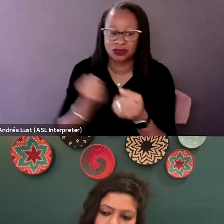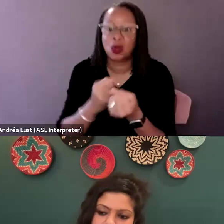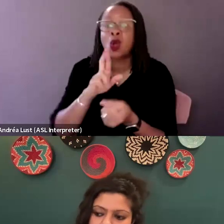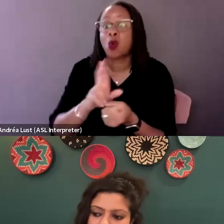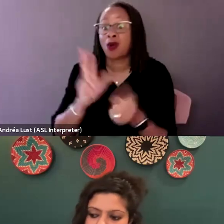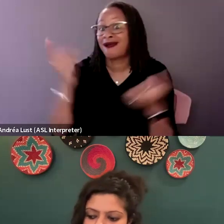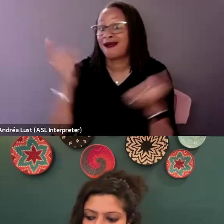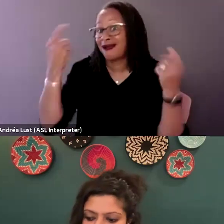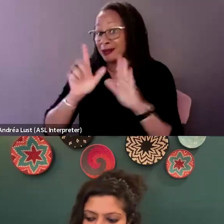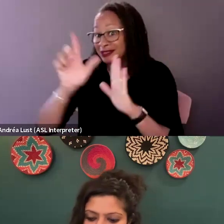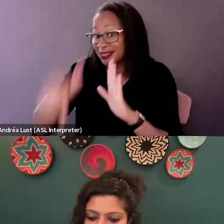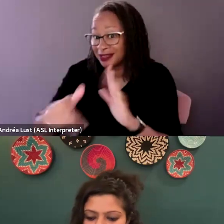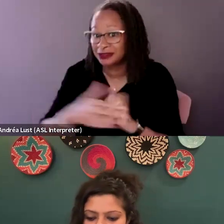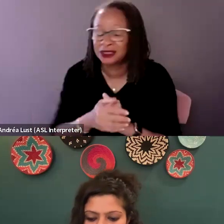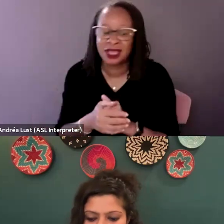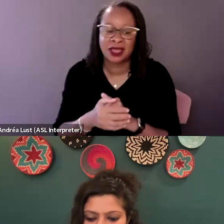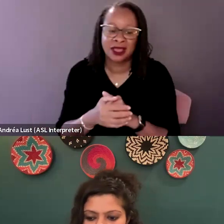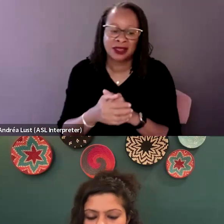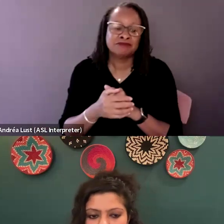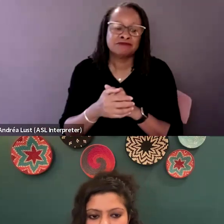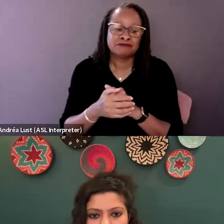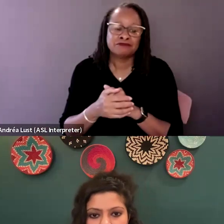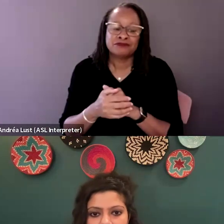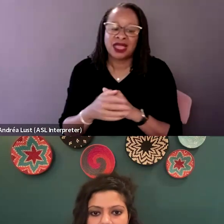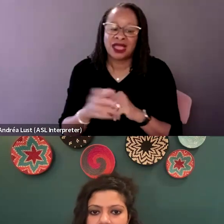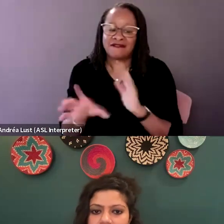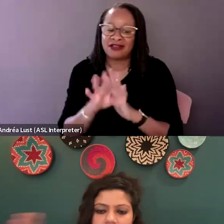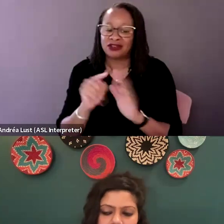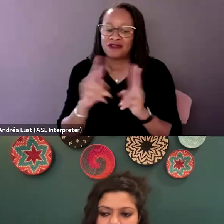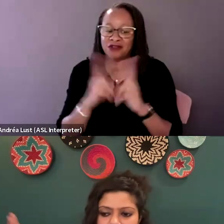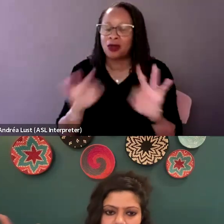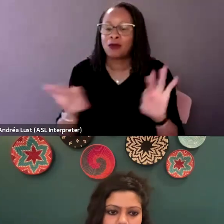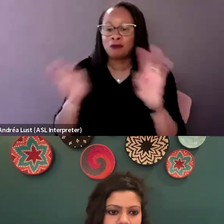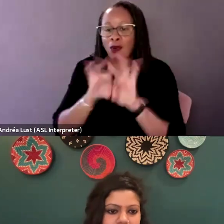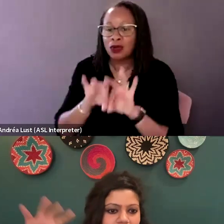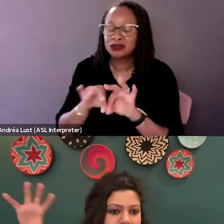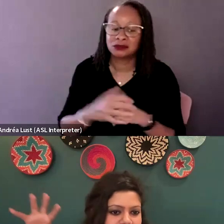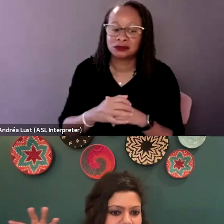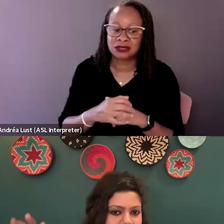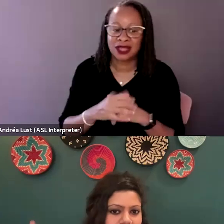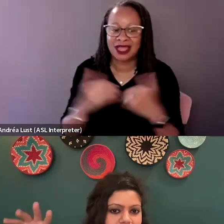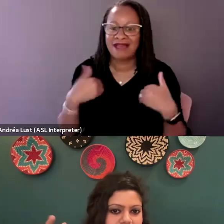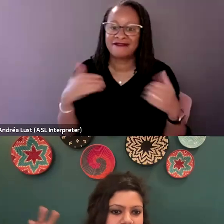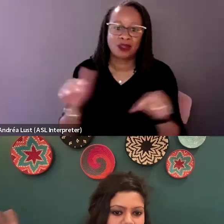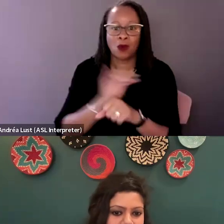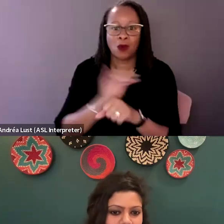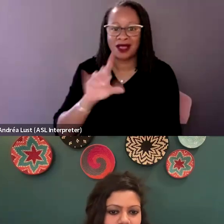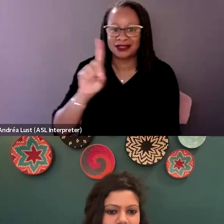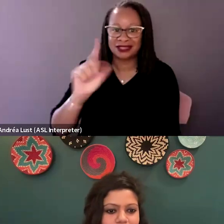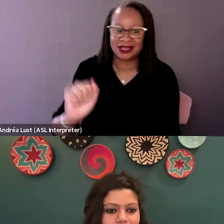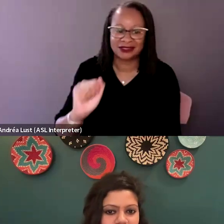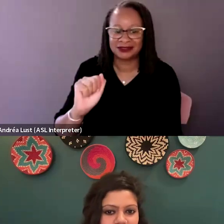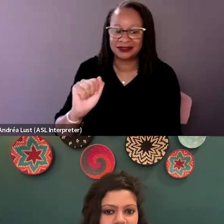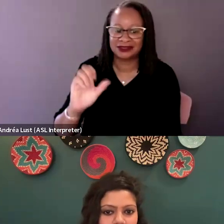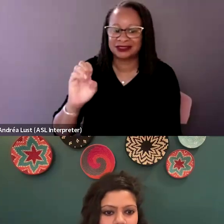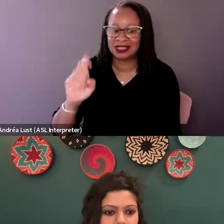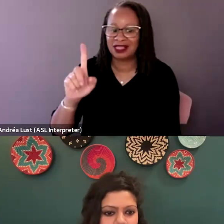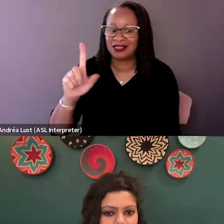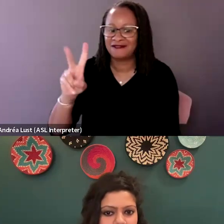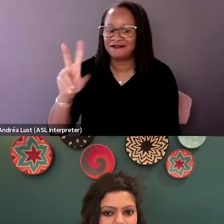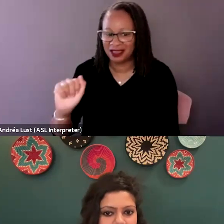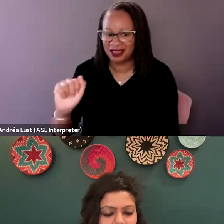an imagination of what we're doing with the form. I wouldn't say that it's a new gaze of looking at it, but it certainly